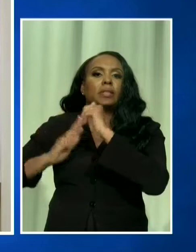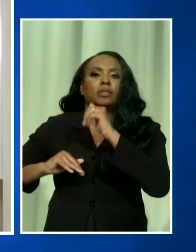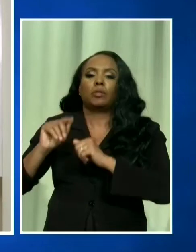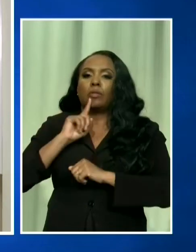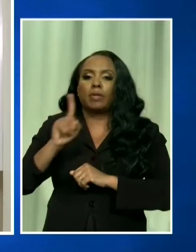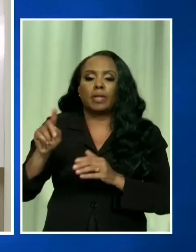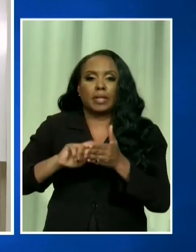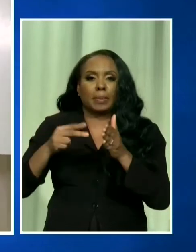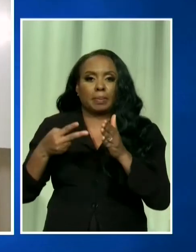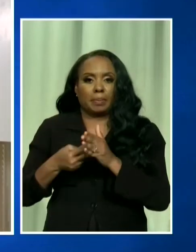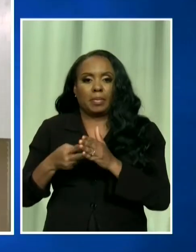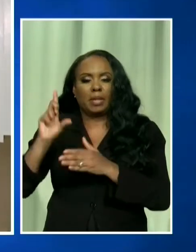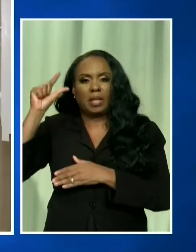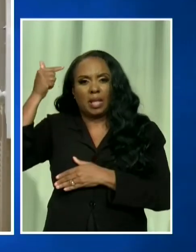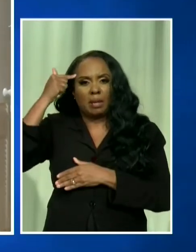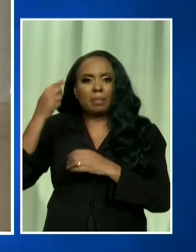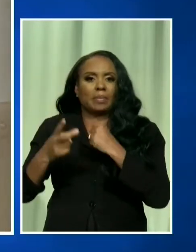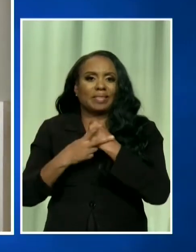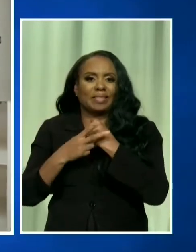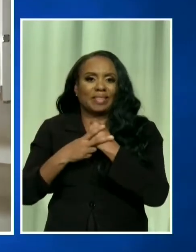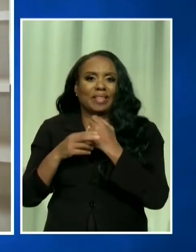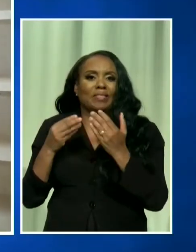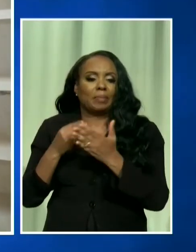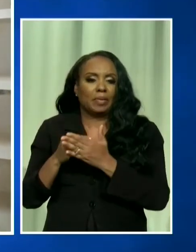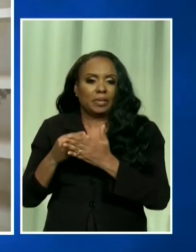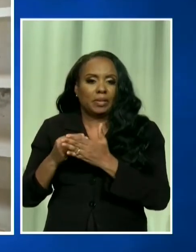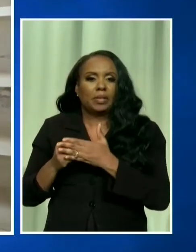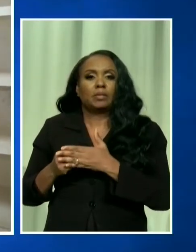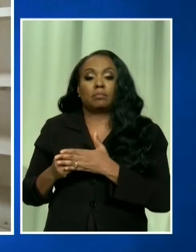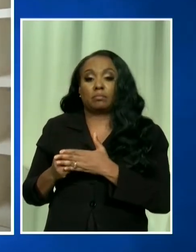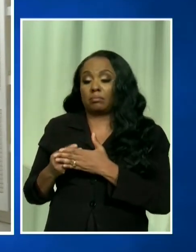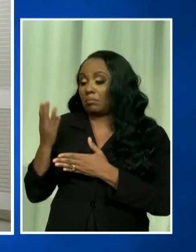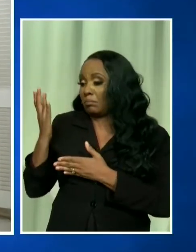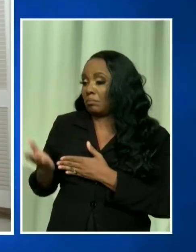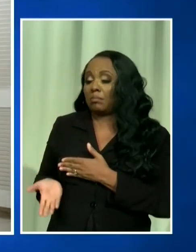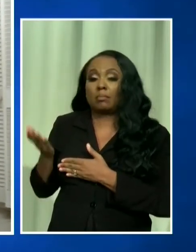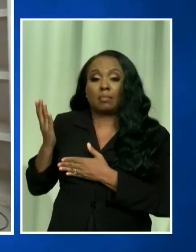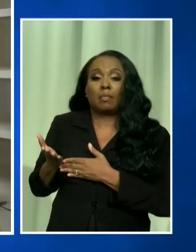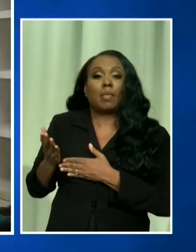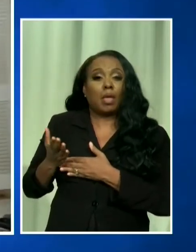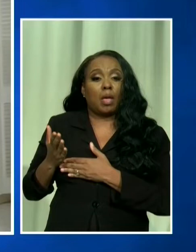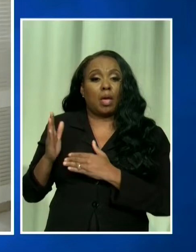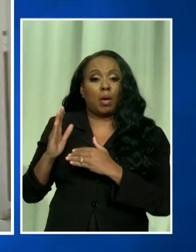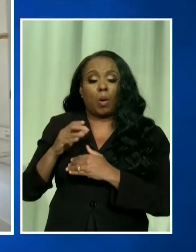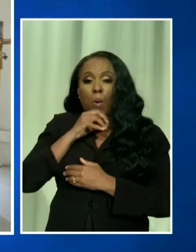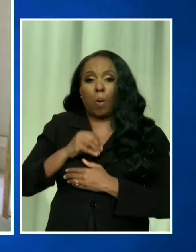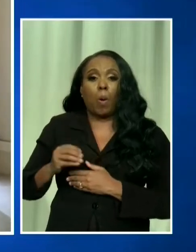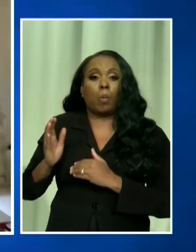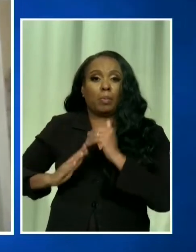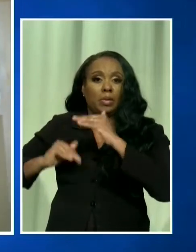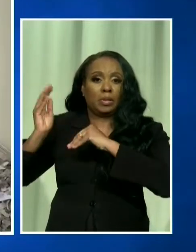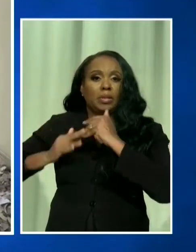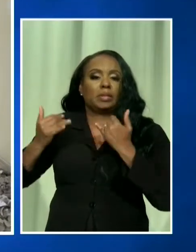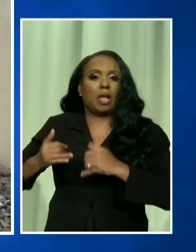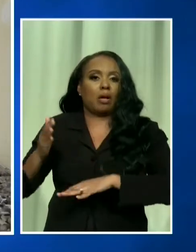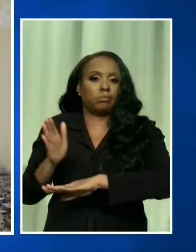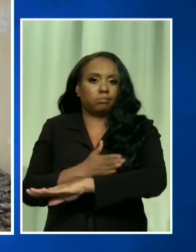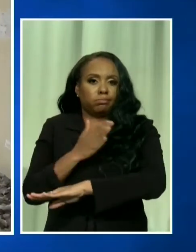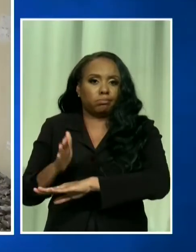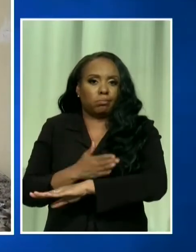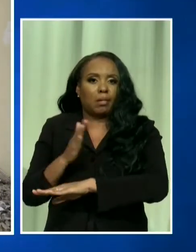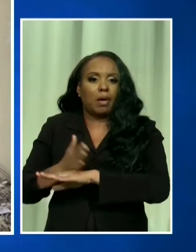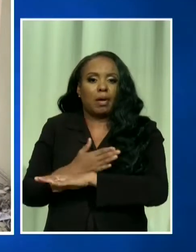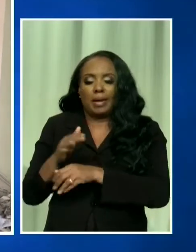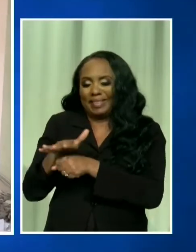in the Prime Minister's Office with responsibility for coordinating infrastructural projects, Dr. William Duguid, describes ongoing